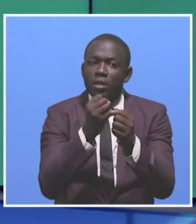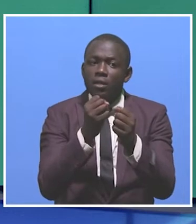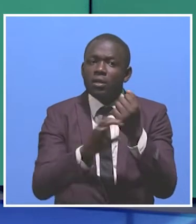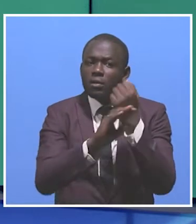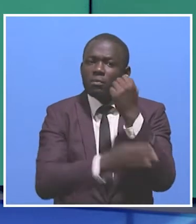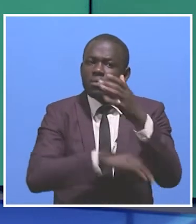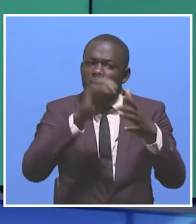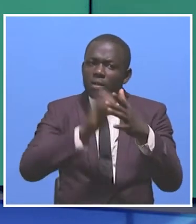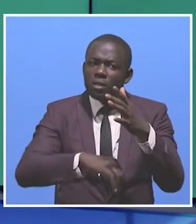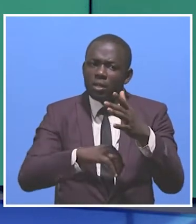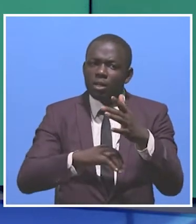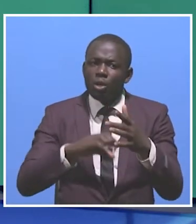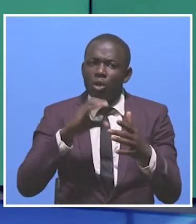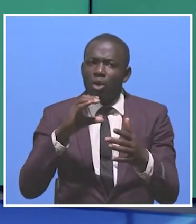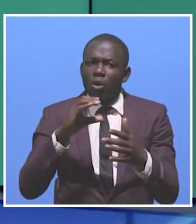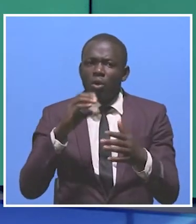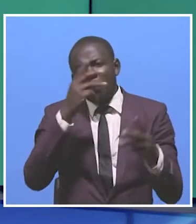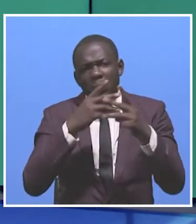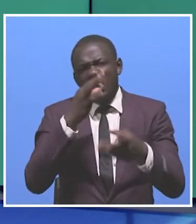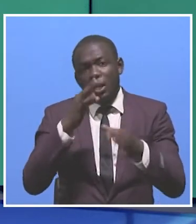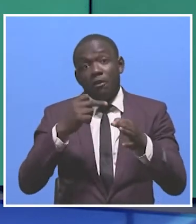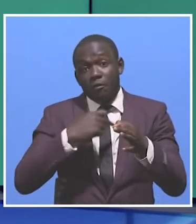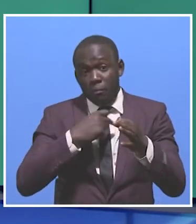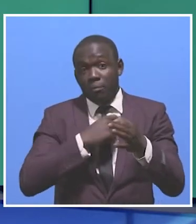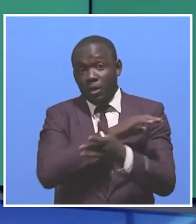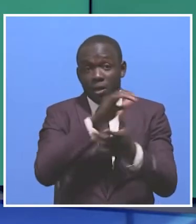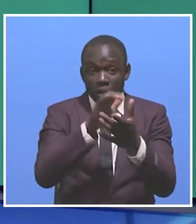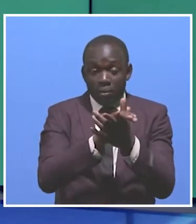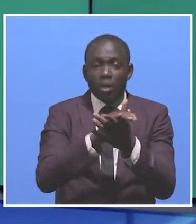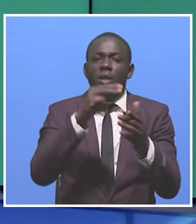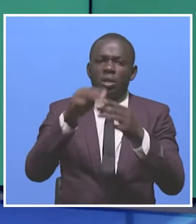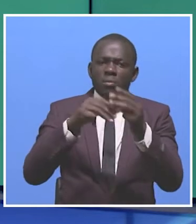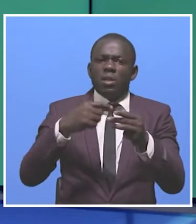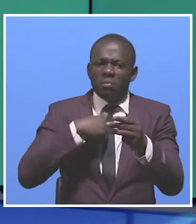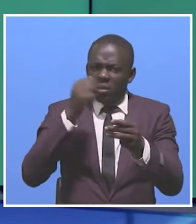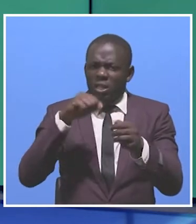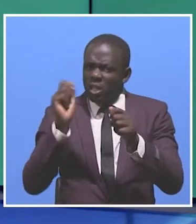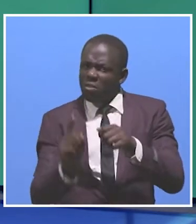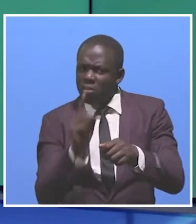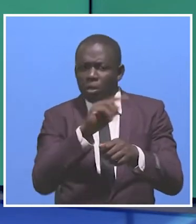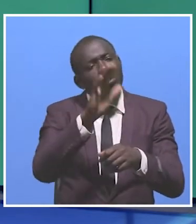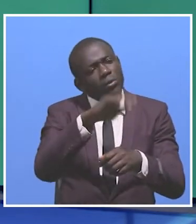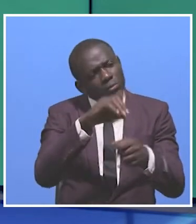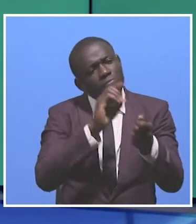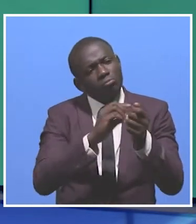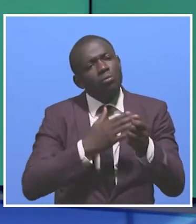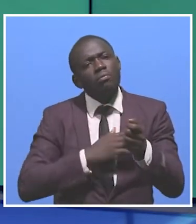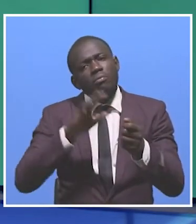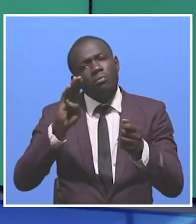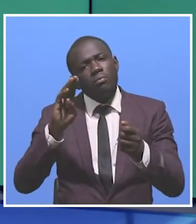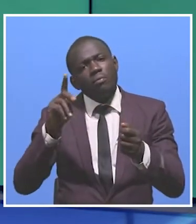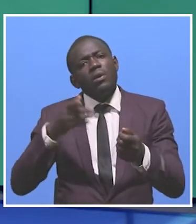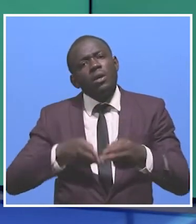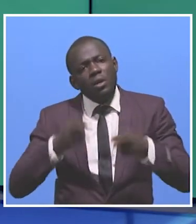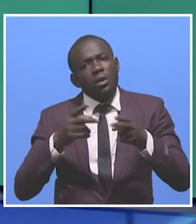consent. Is it just about, if I'm married, is it just about me coming to you and say, Doc, my BP is high, I think this baby should be out?